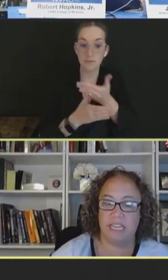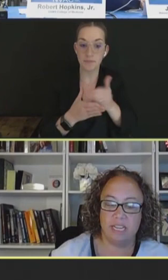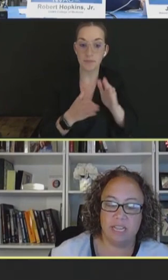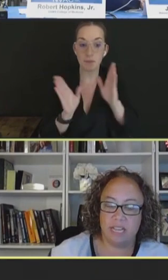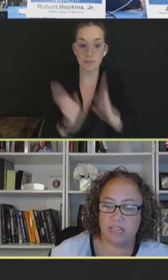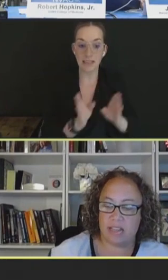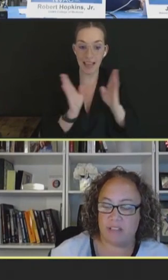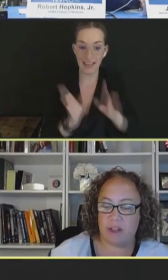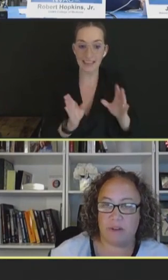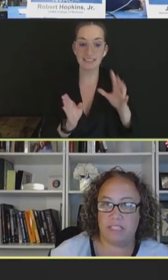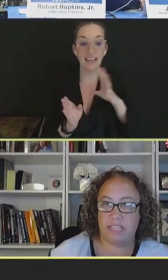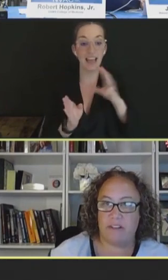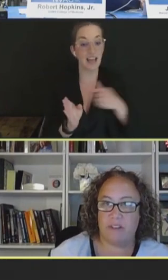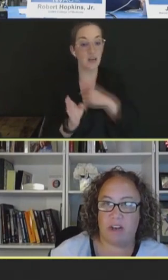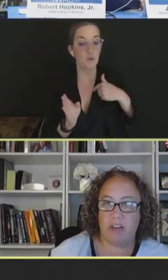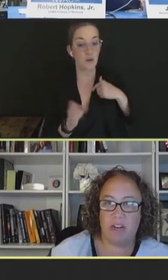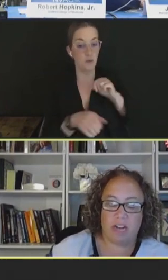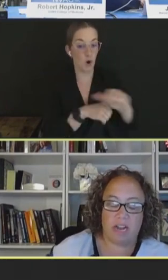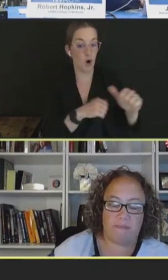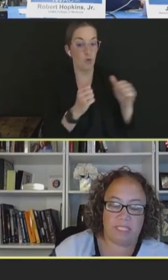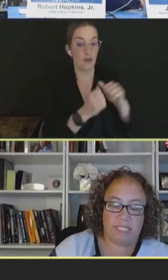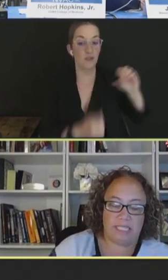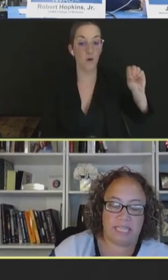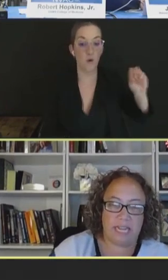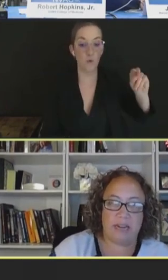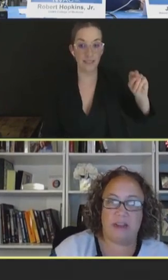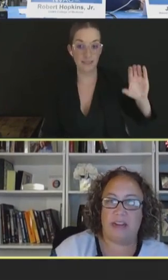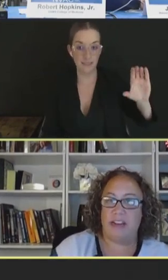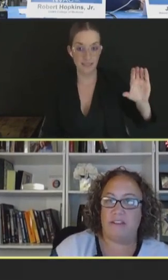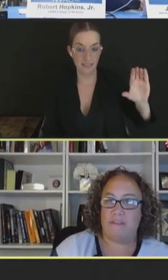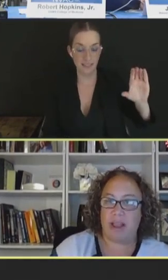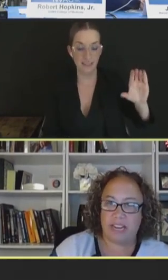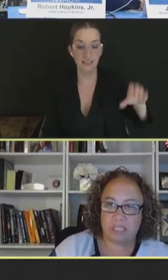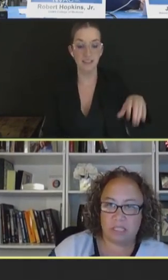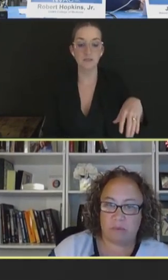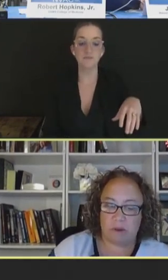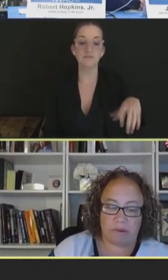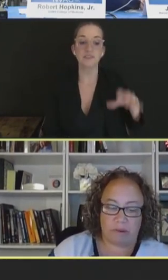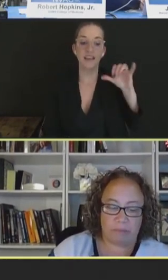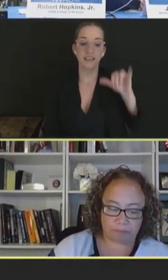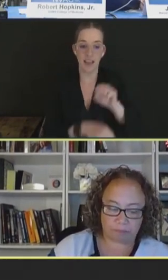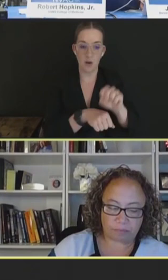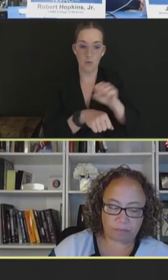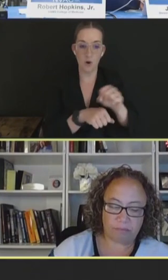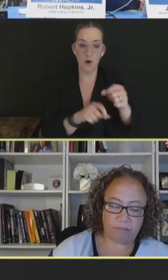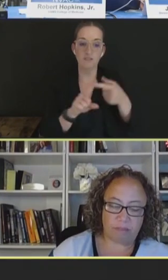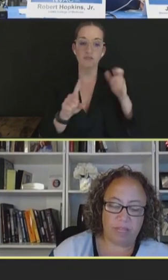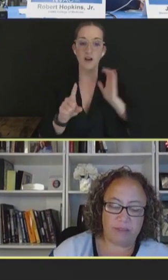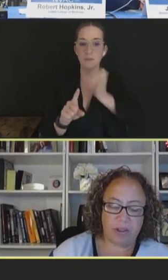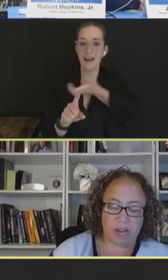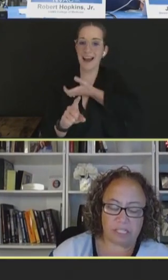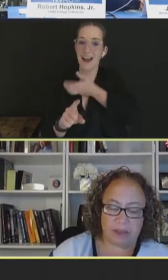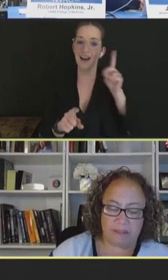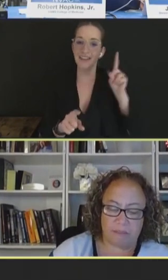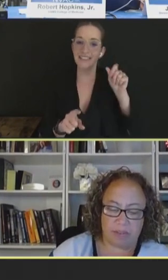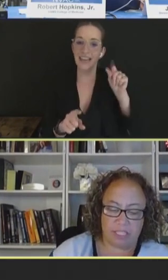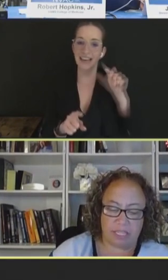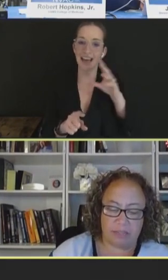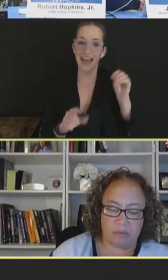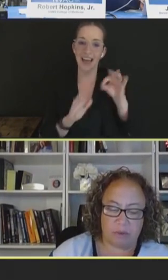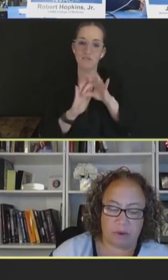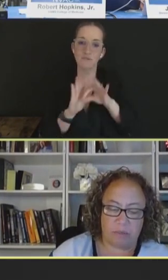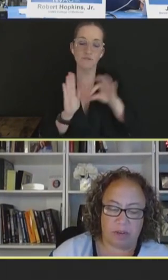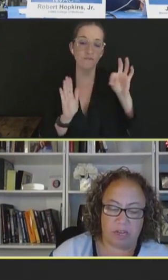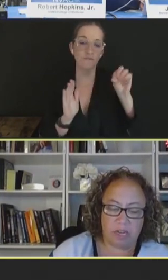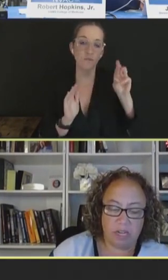ONC. A lot of that work is out of our data and informatics work group. And then we also have a